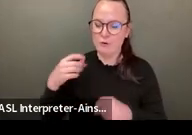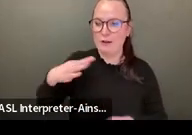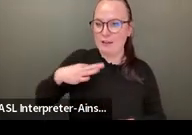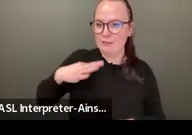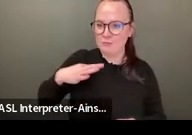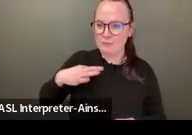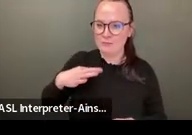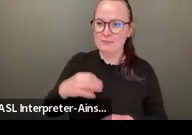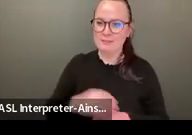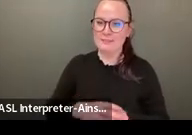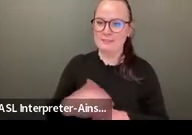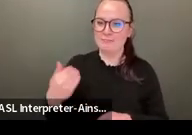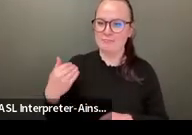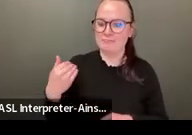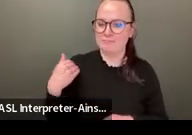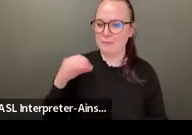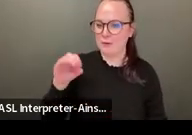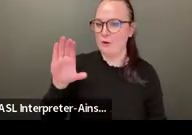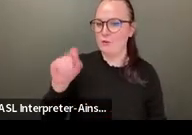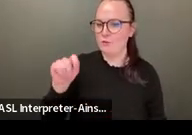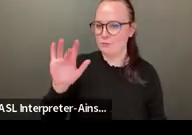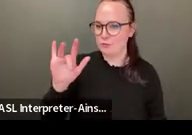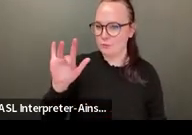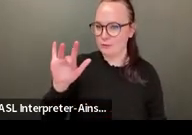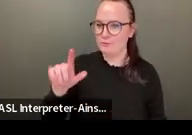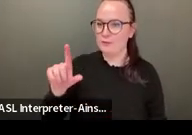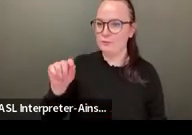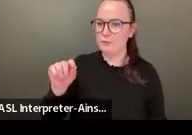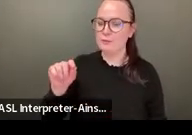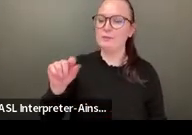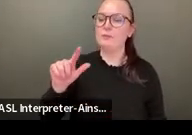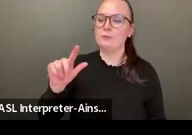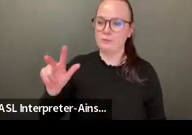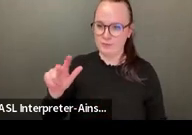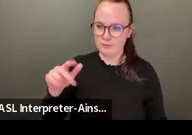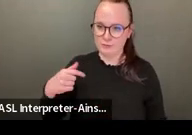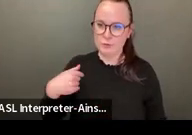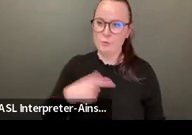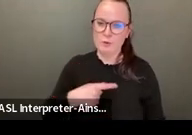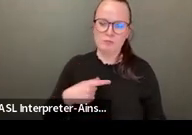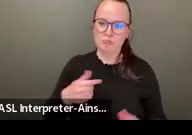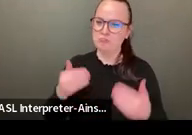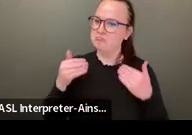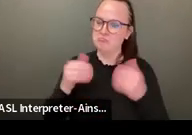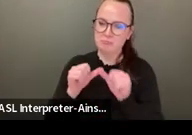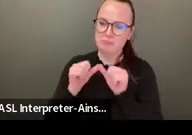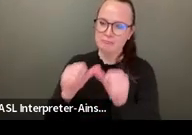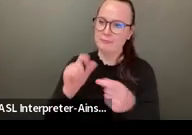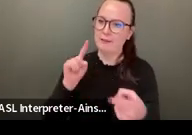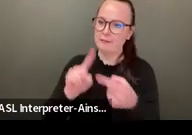of October 25th, 2023. So we are officially honoring that up to 22.